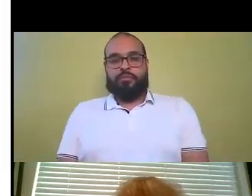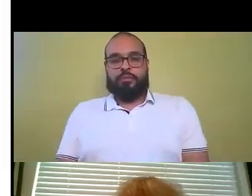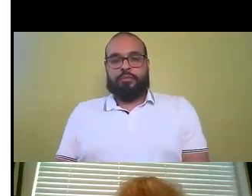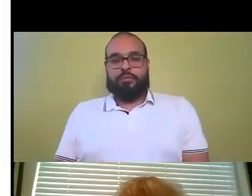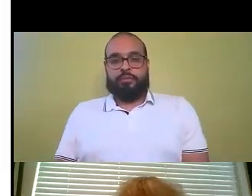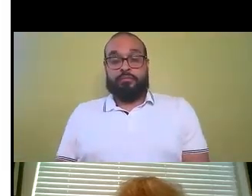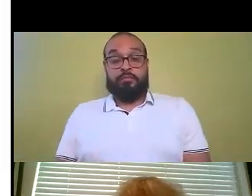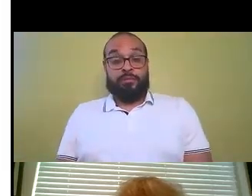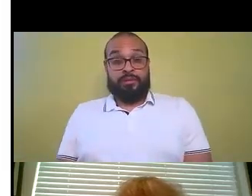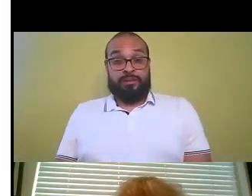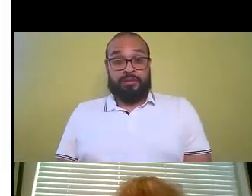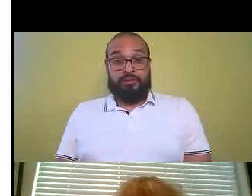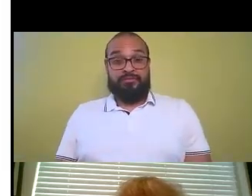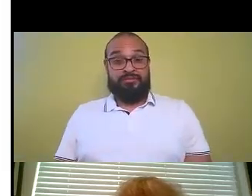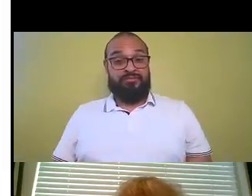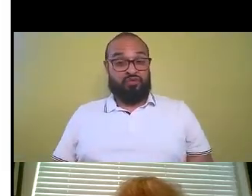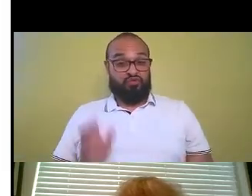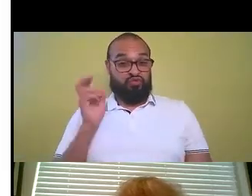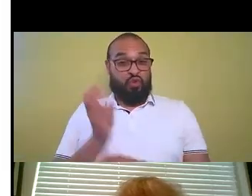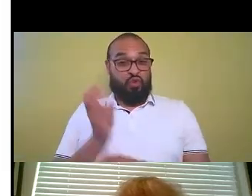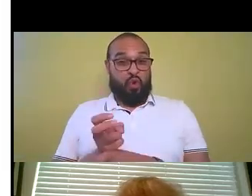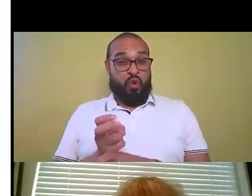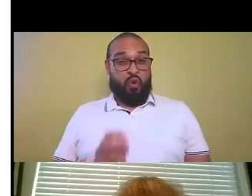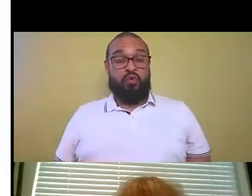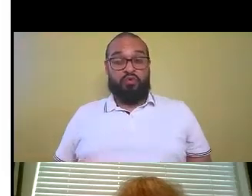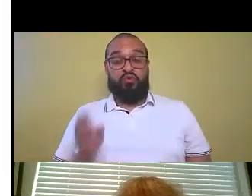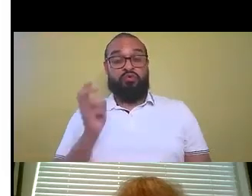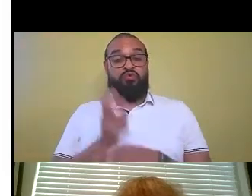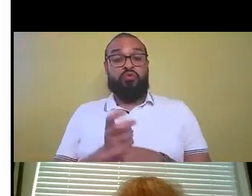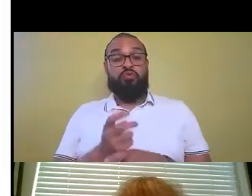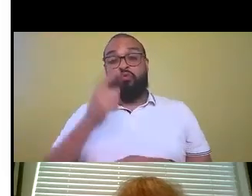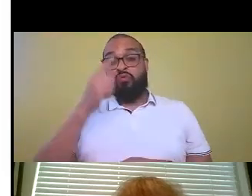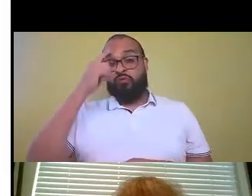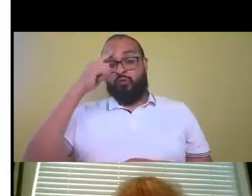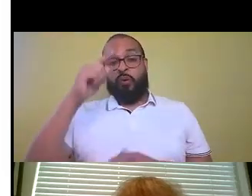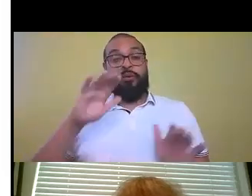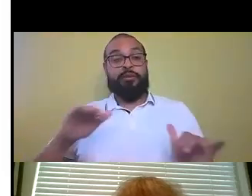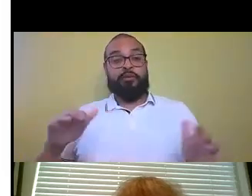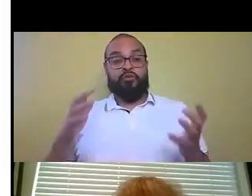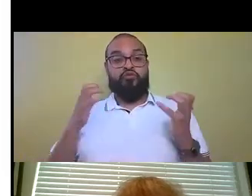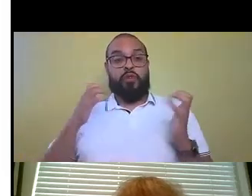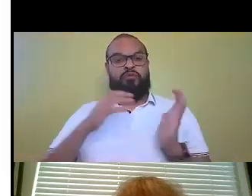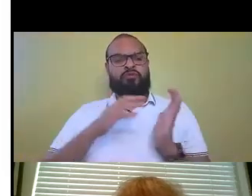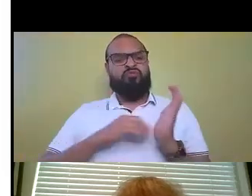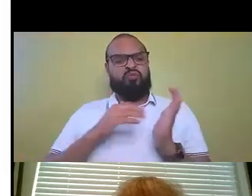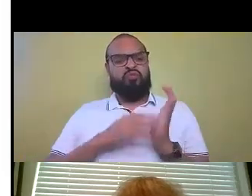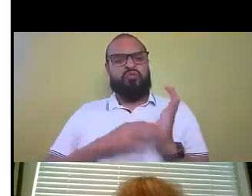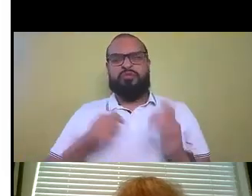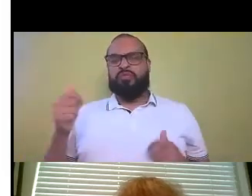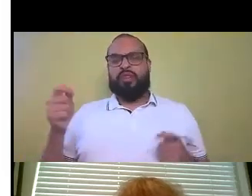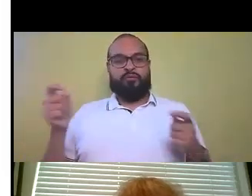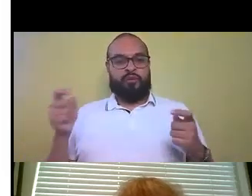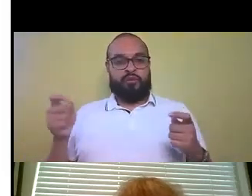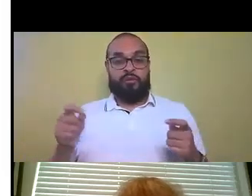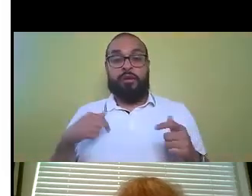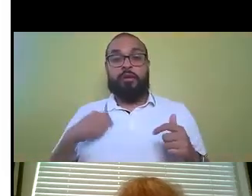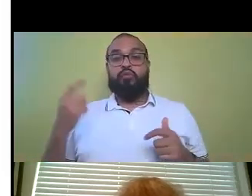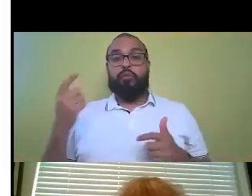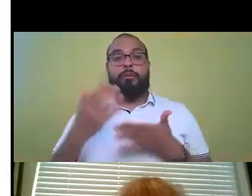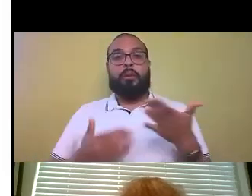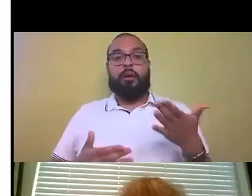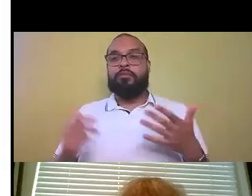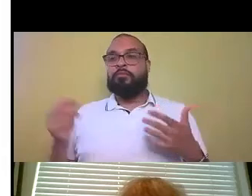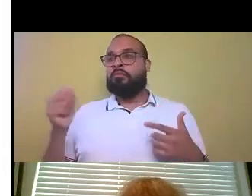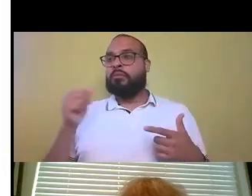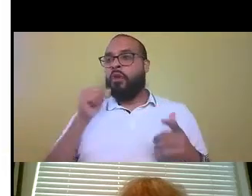is often very hard for kids that are working harder to learn how to self-regulate, because there's that unpredictable component. And